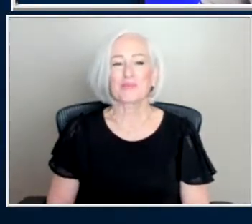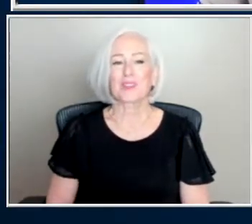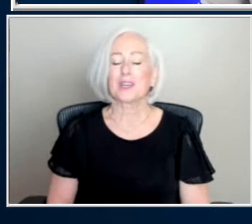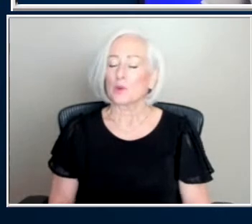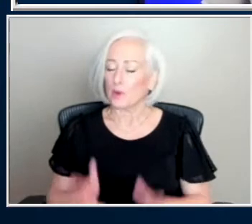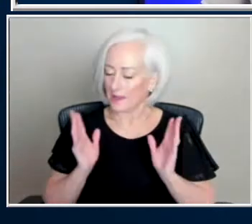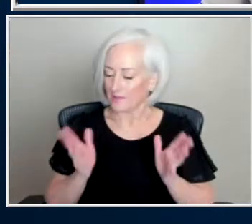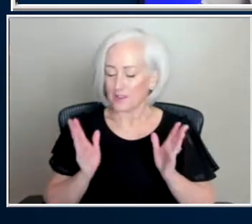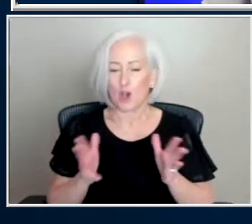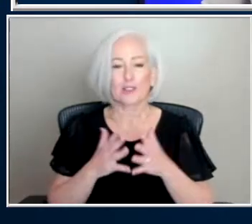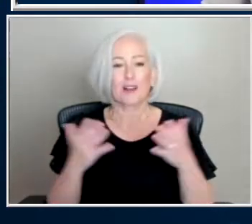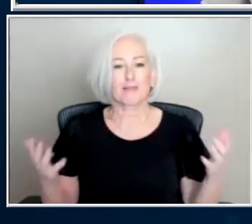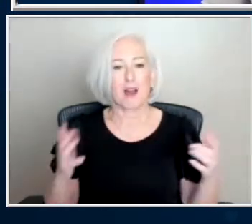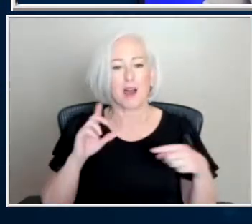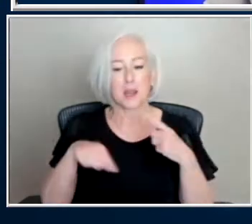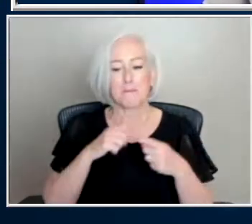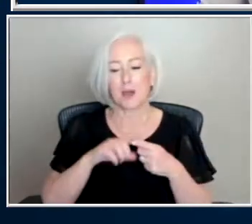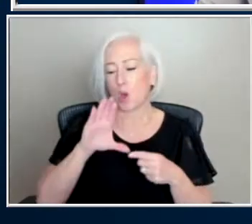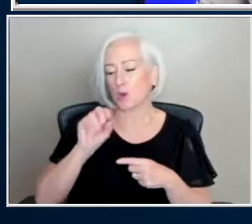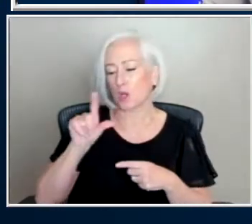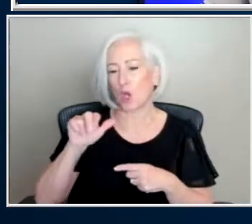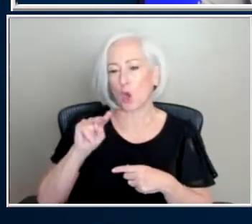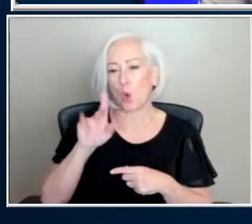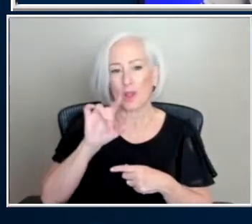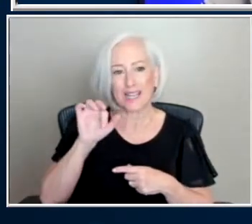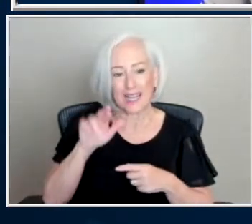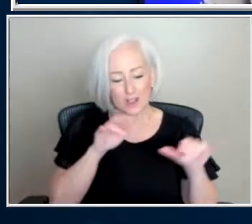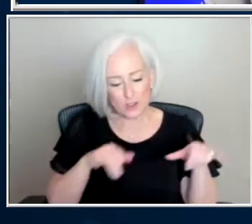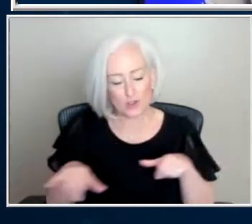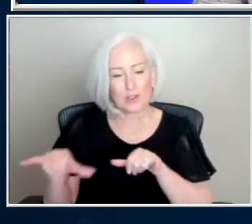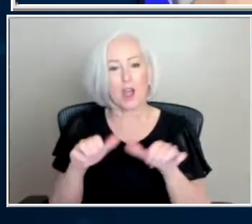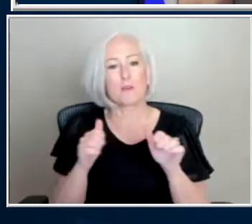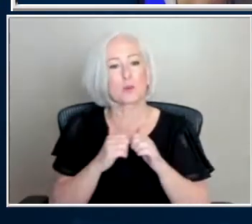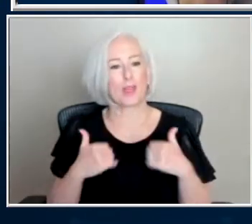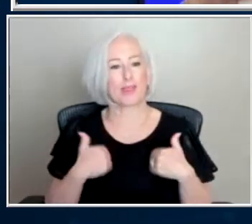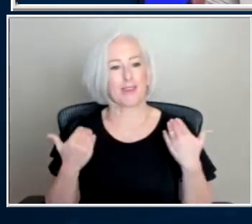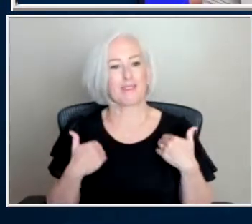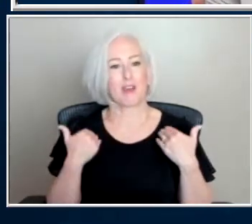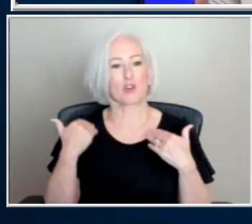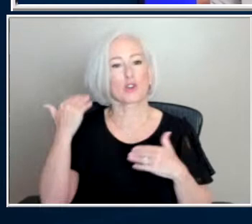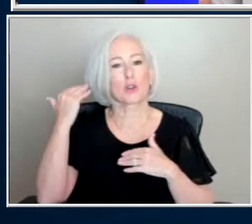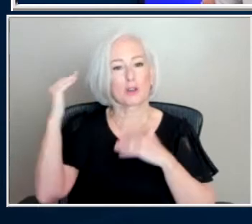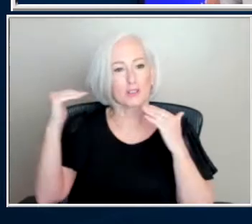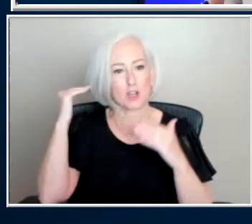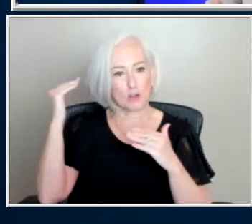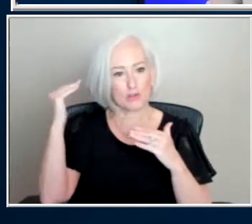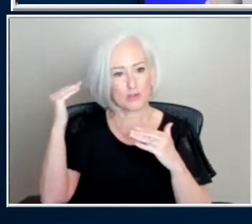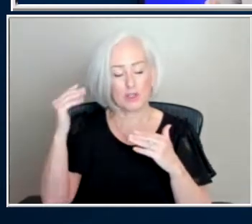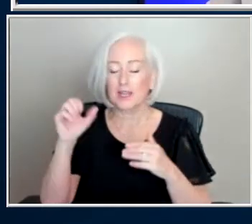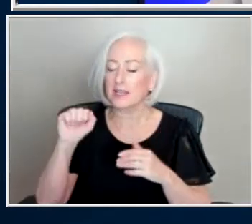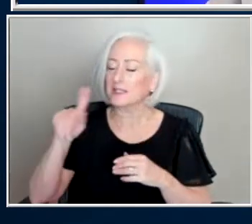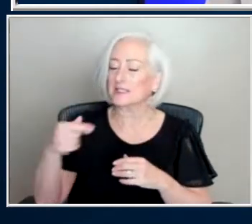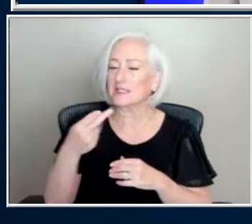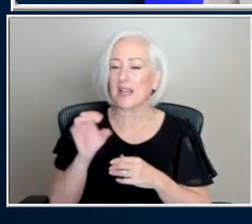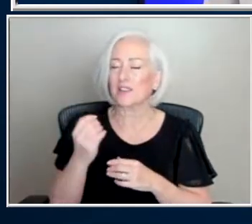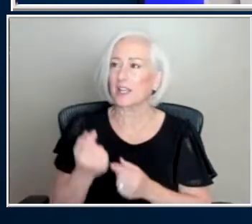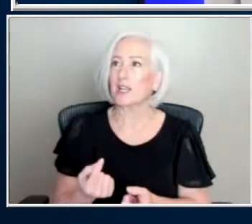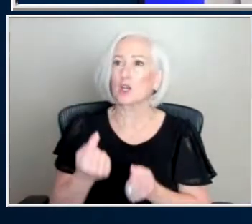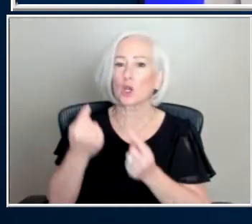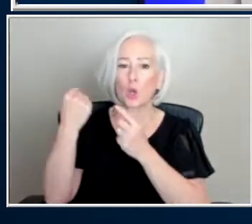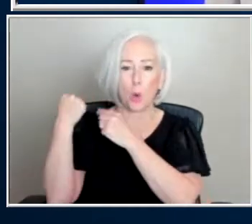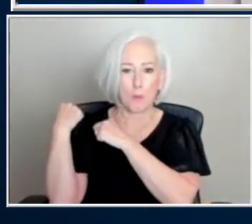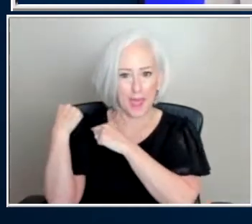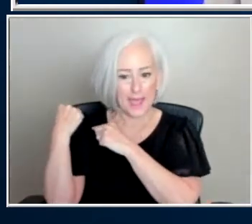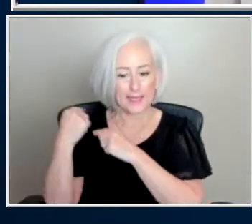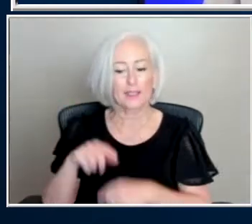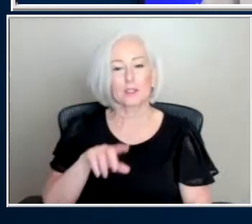about colon cancer becoming more and more common in younger adults. So Stephanie, let's go back to 2006. You were